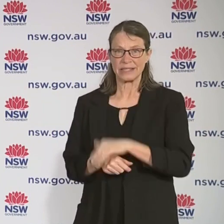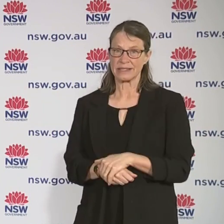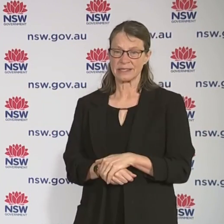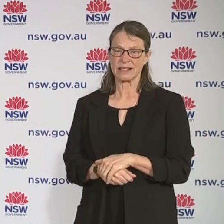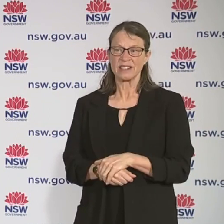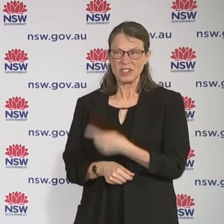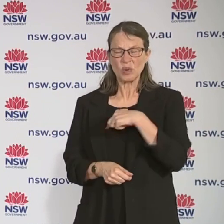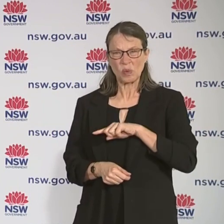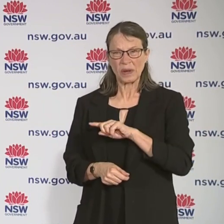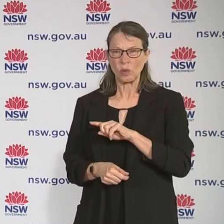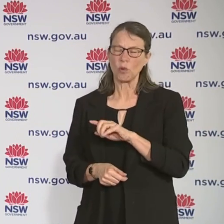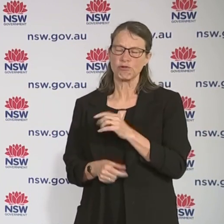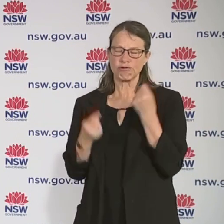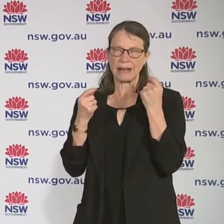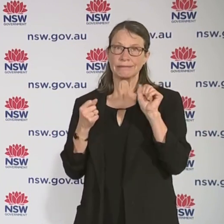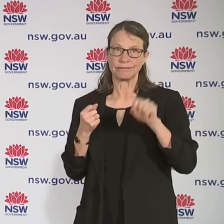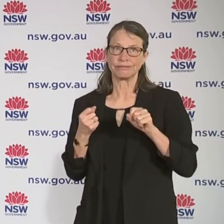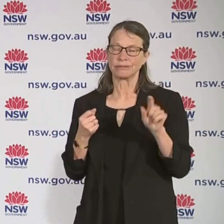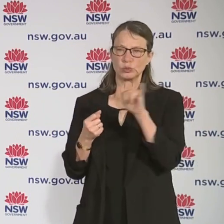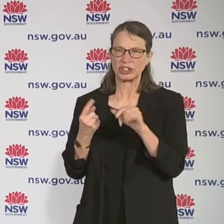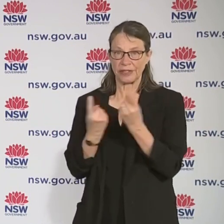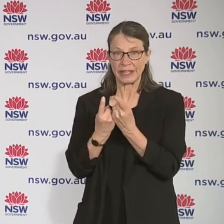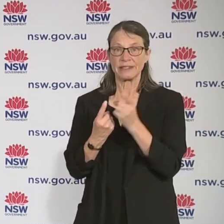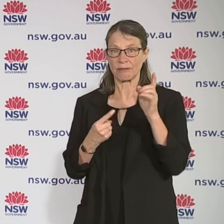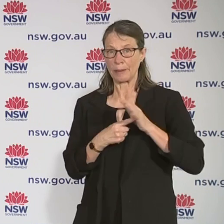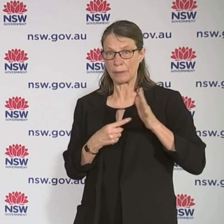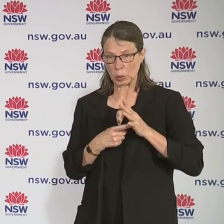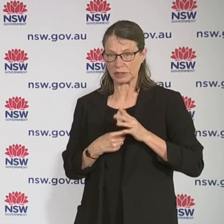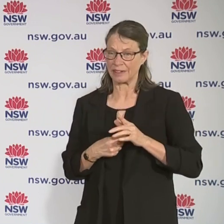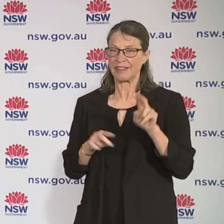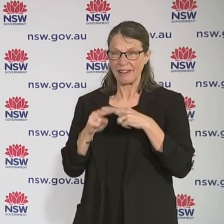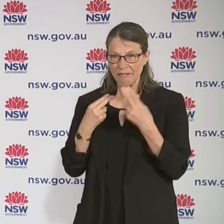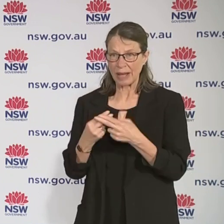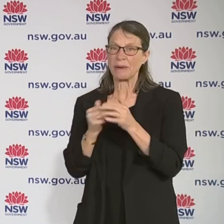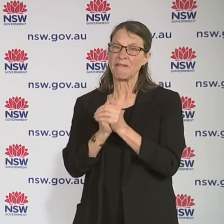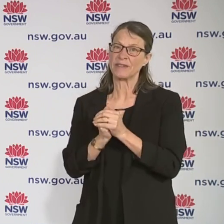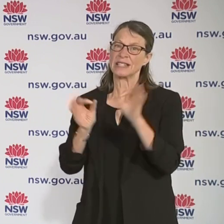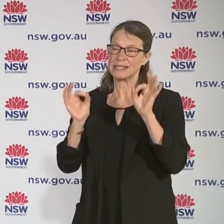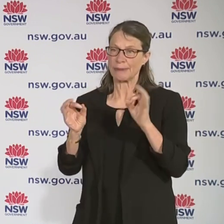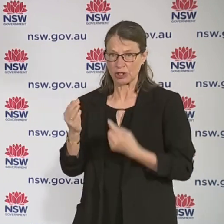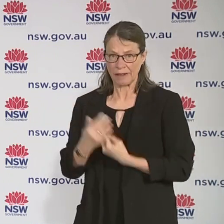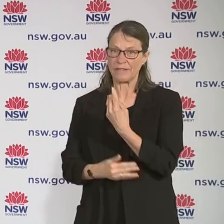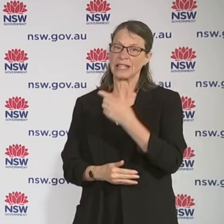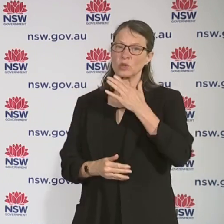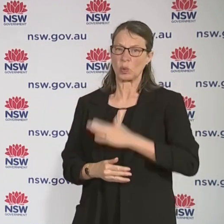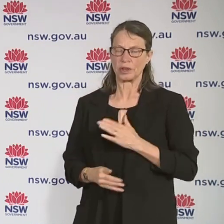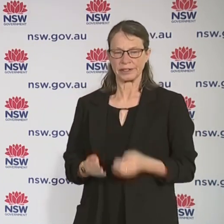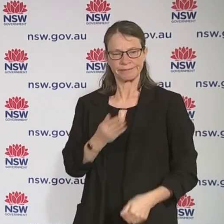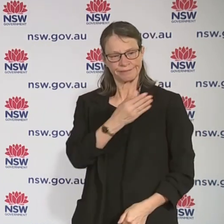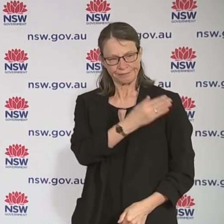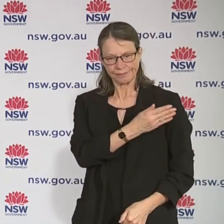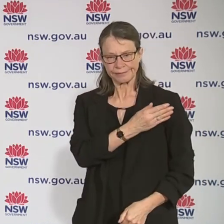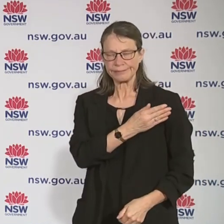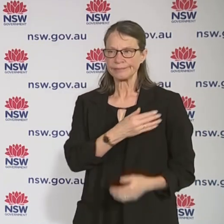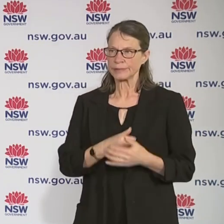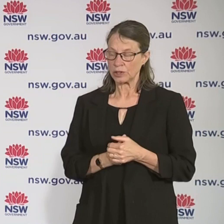sure people have the opportunity to exercise what we believe is most important to us. Premier, regional travel for the 12